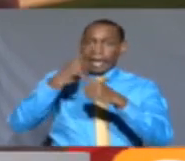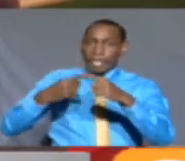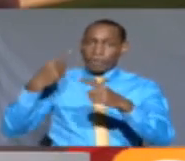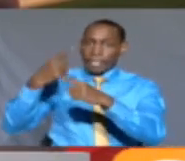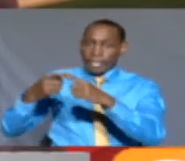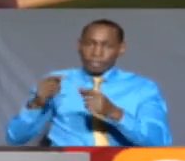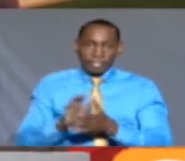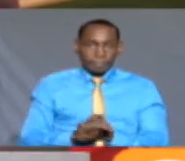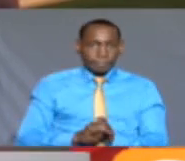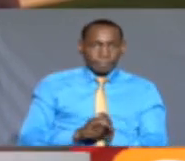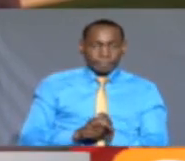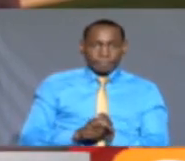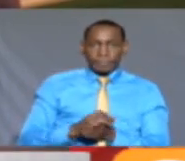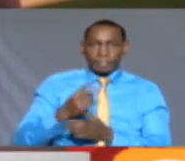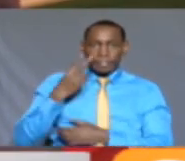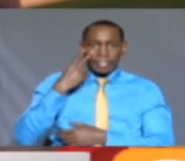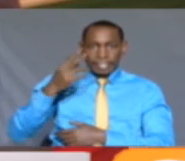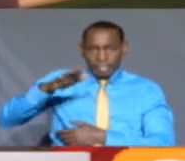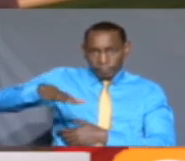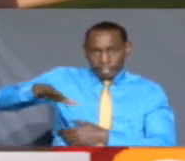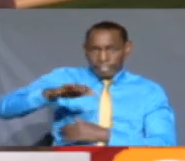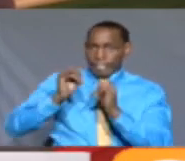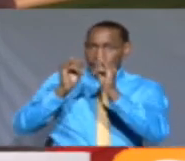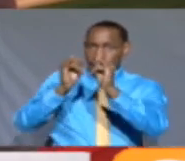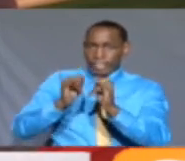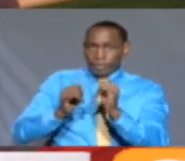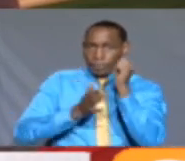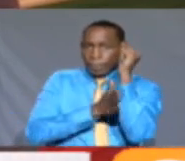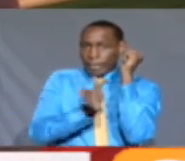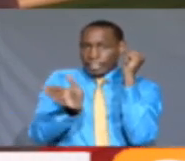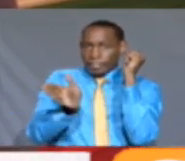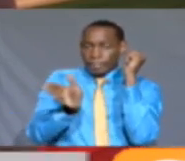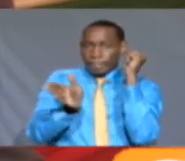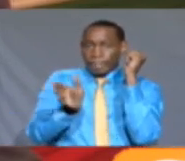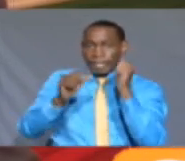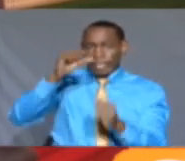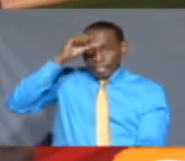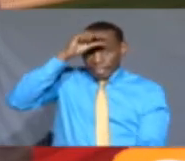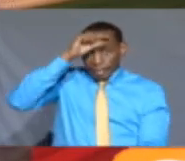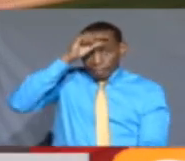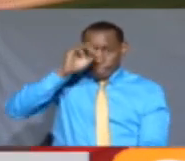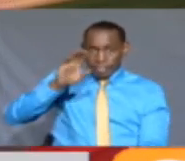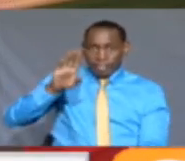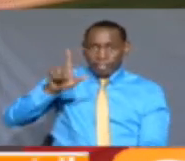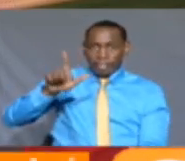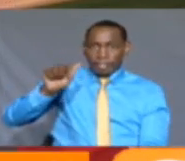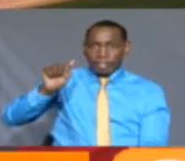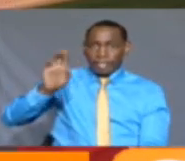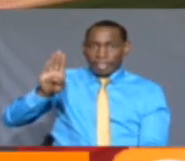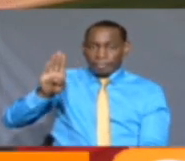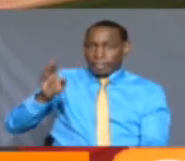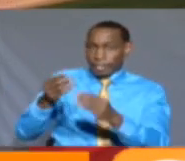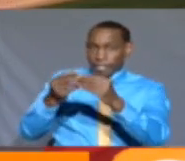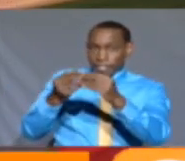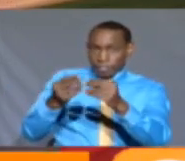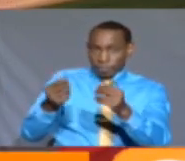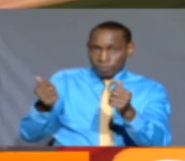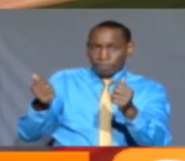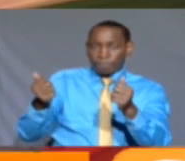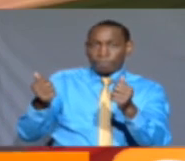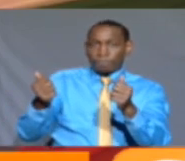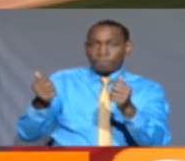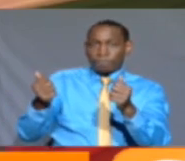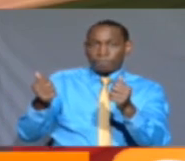year. We will look at locating a new branch of the government chemist to deal